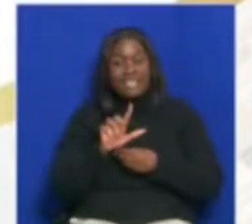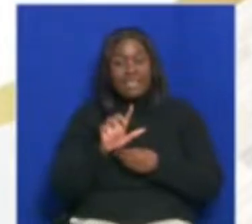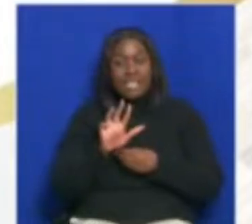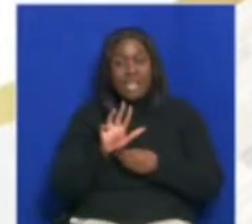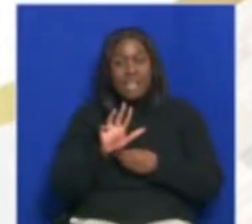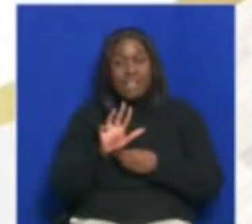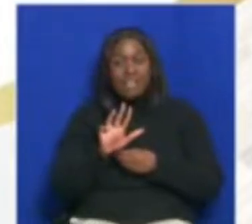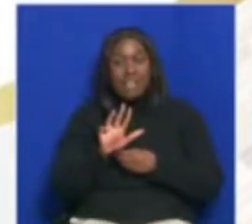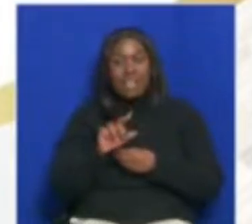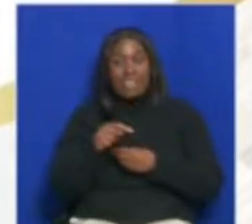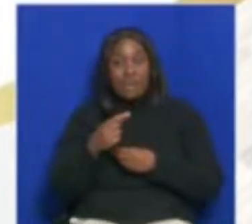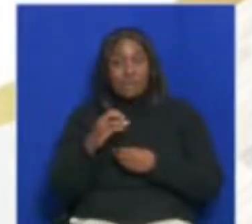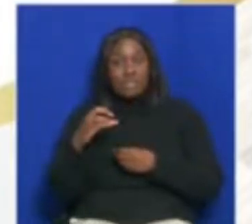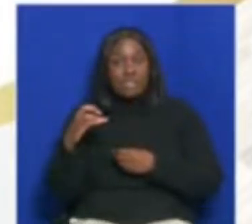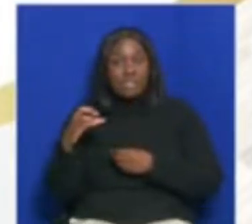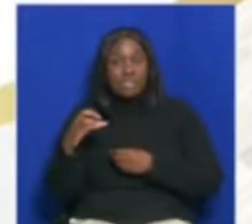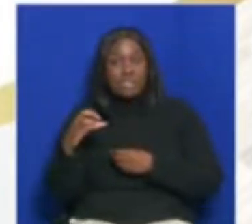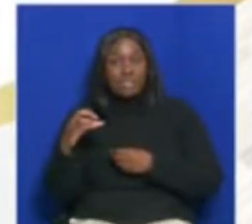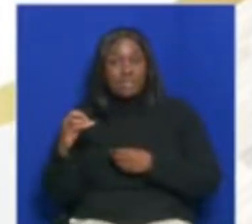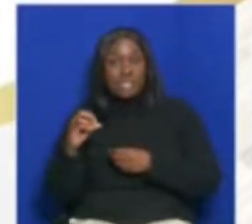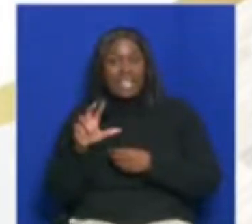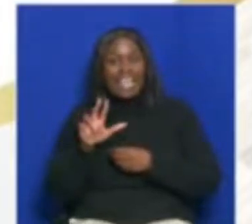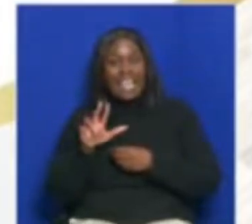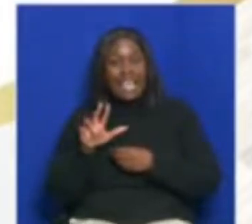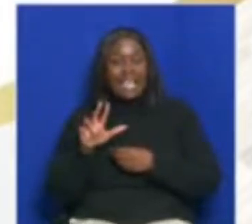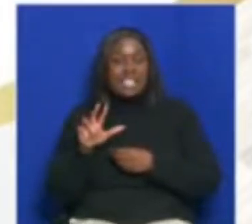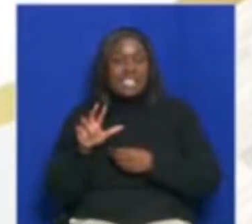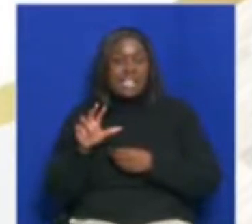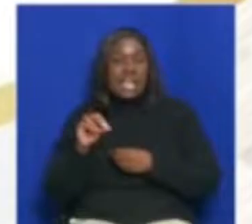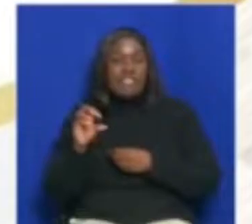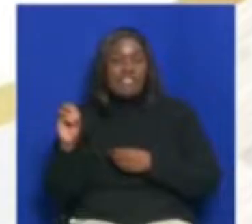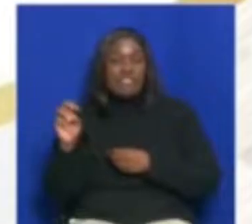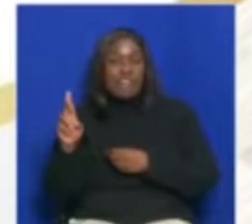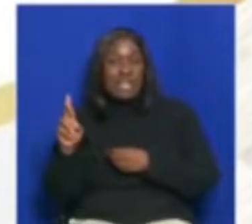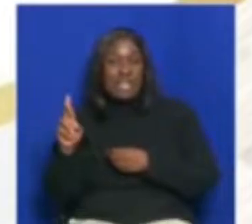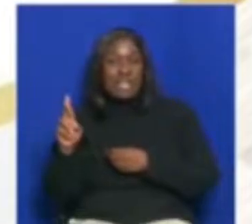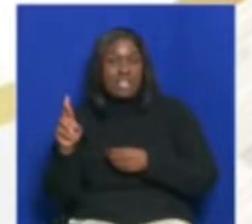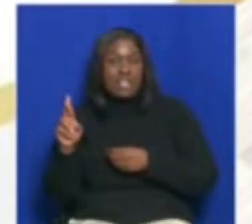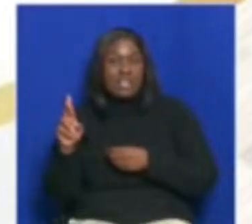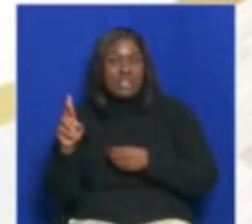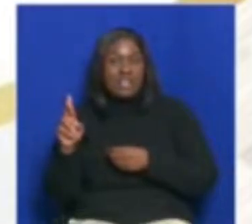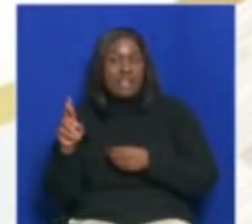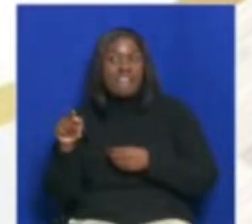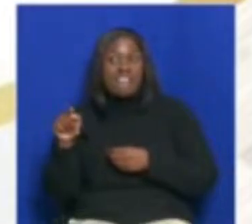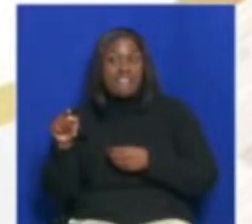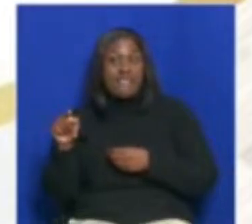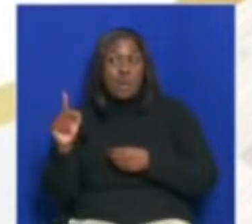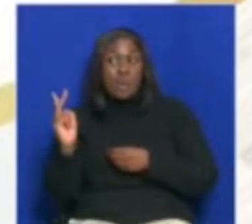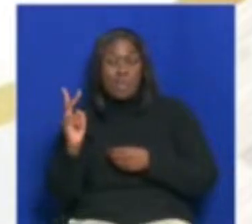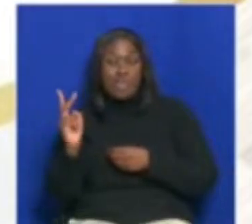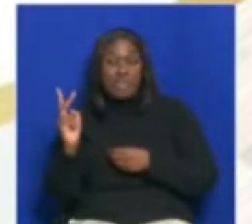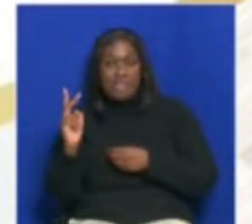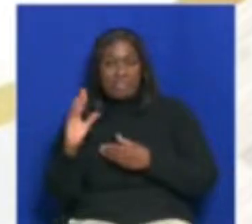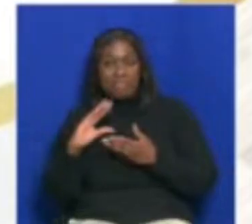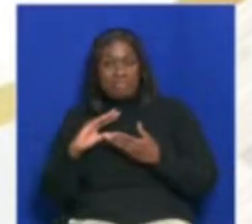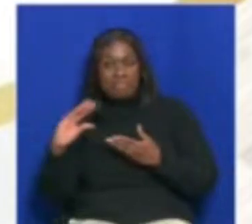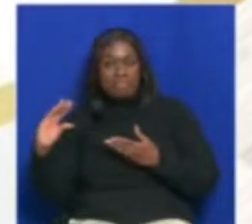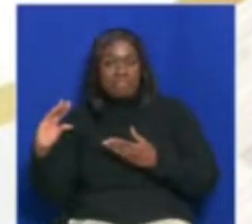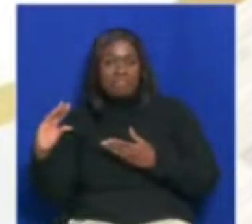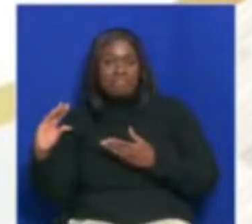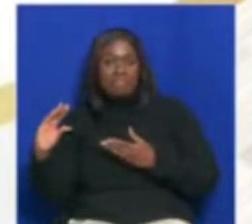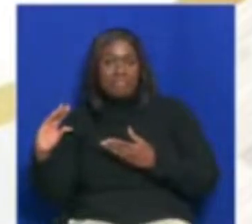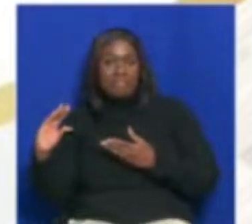179,800 rand for the benefit of Lieutenant Colonel Dina Govender and his wife were deposited into the bank account of